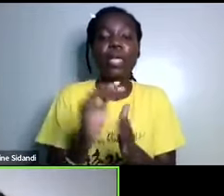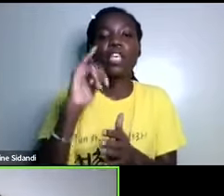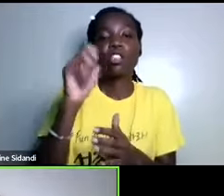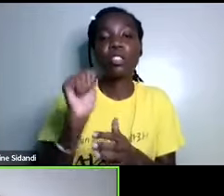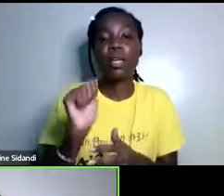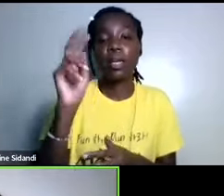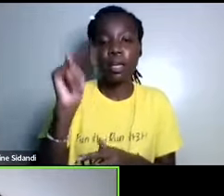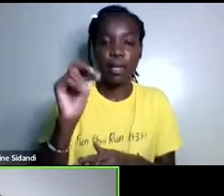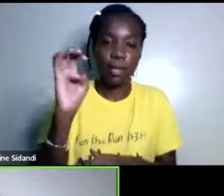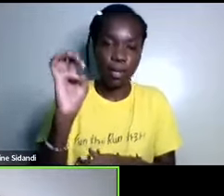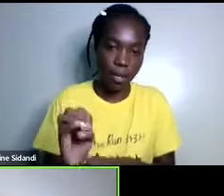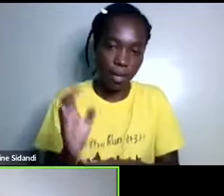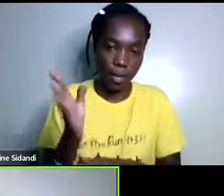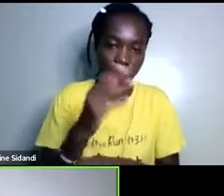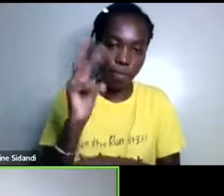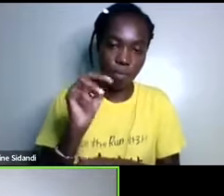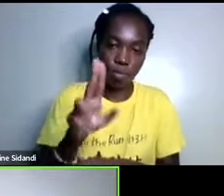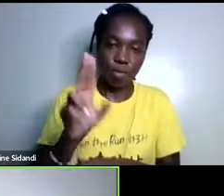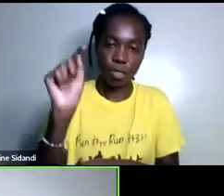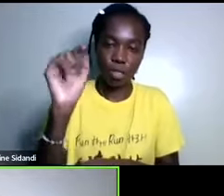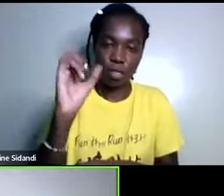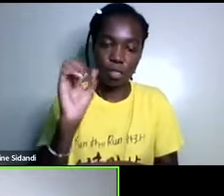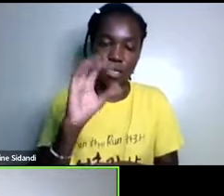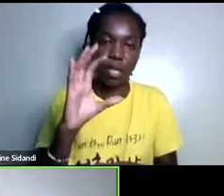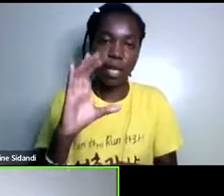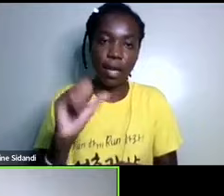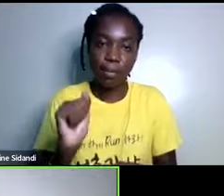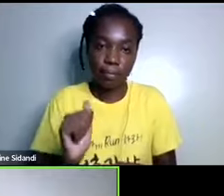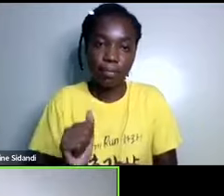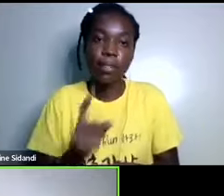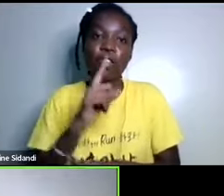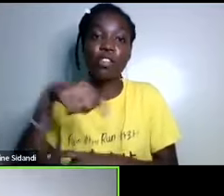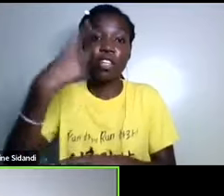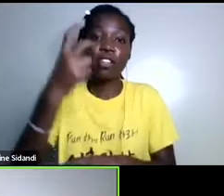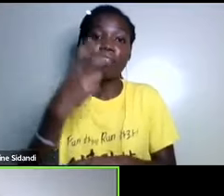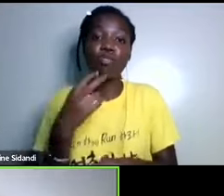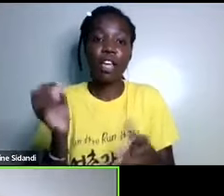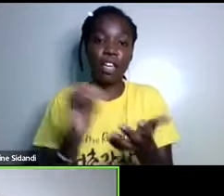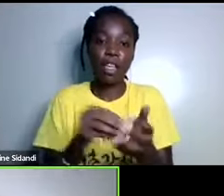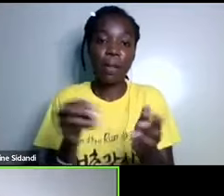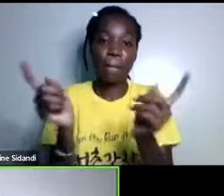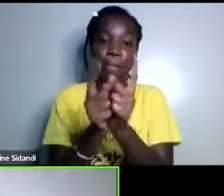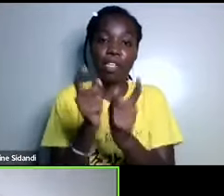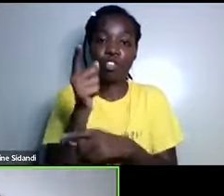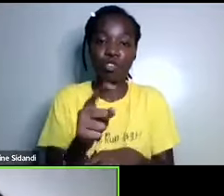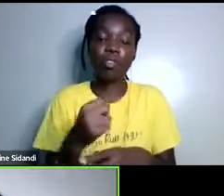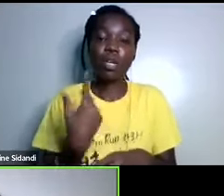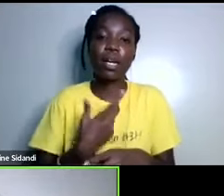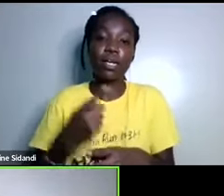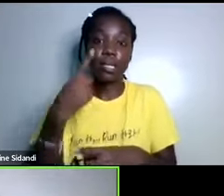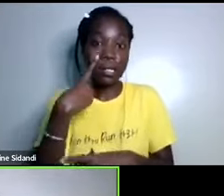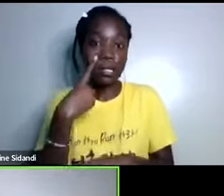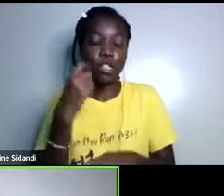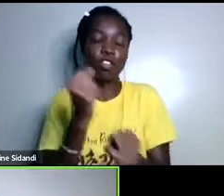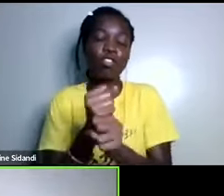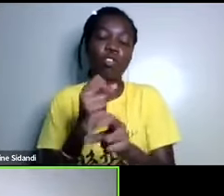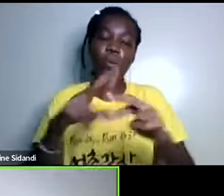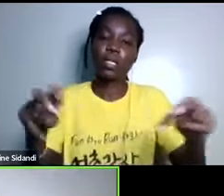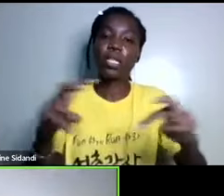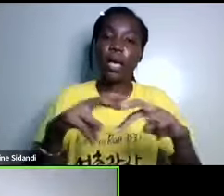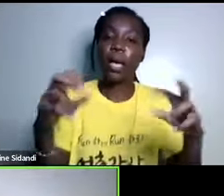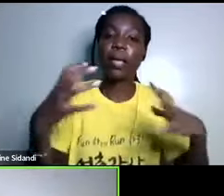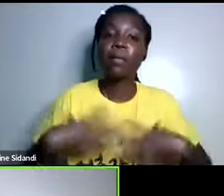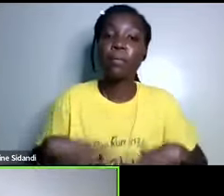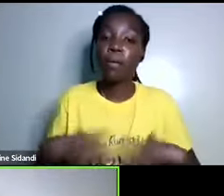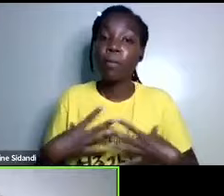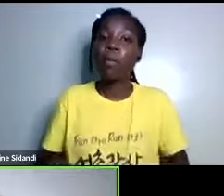you on Tuesday, same time, same place, as we look at job seekers and how to optimize your LinkedIn to make sure you